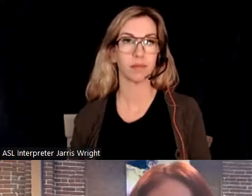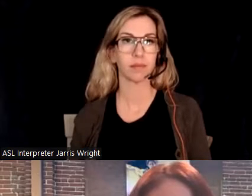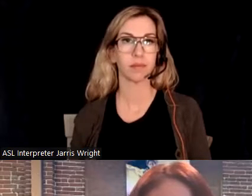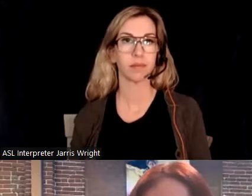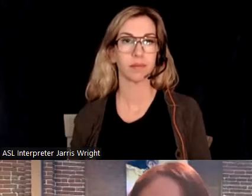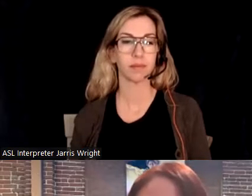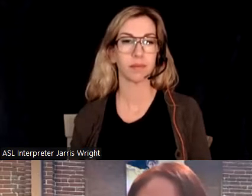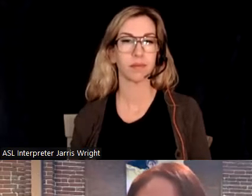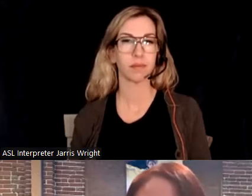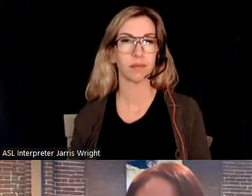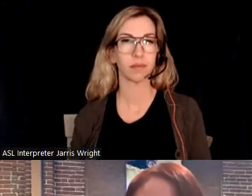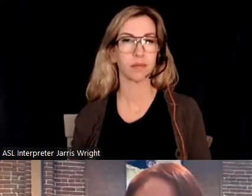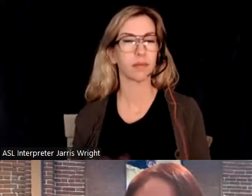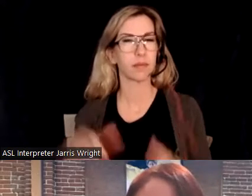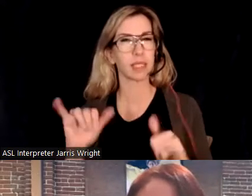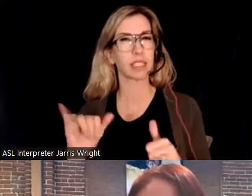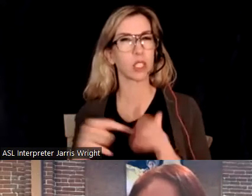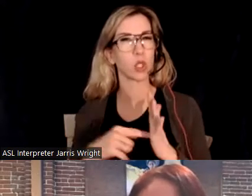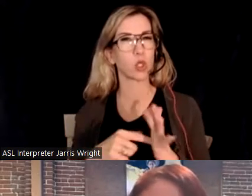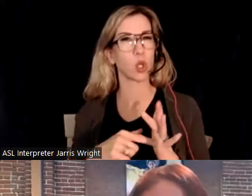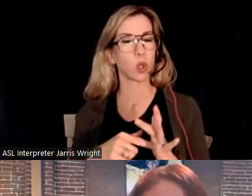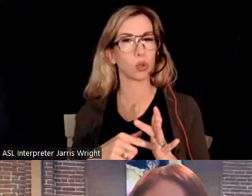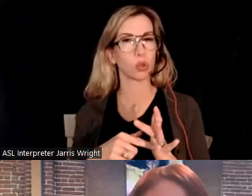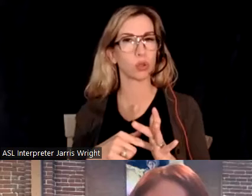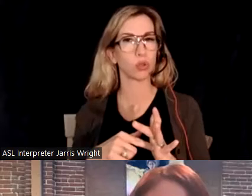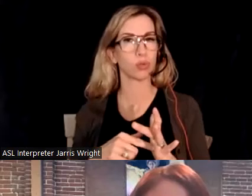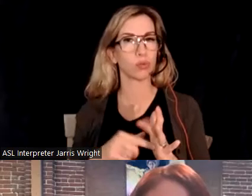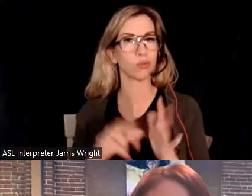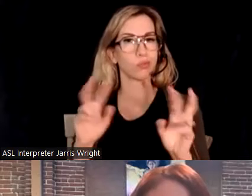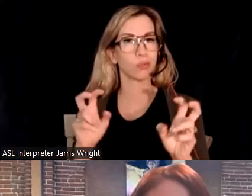Yeah, it still shows joining next to Constance's name.